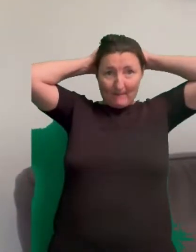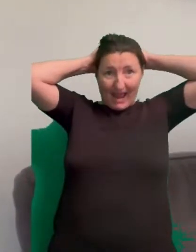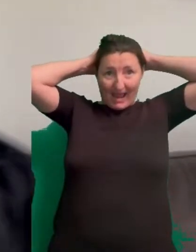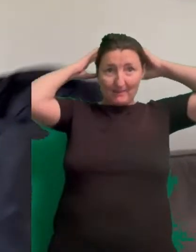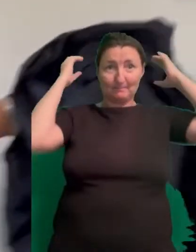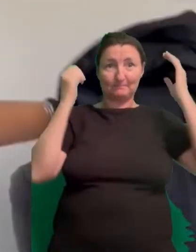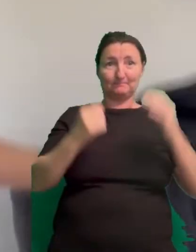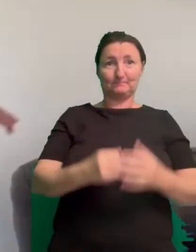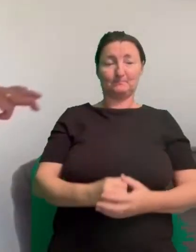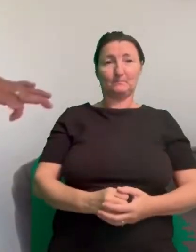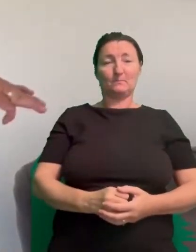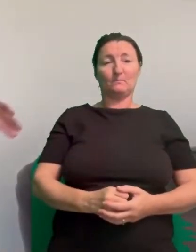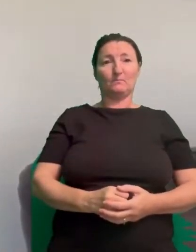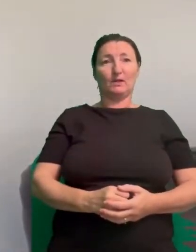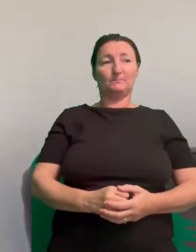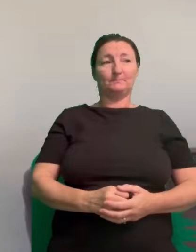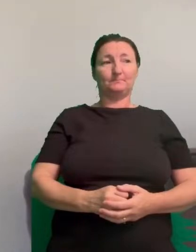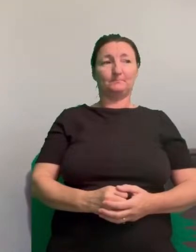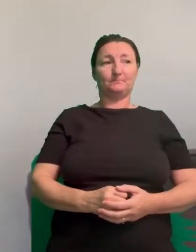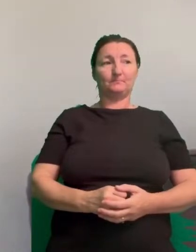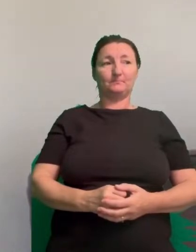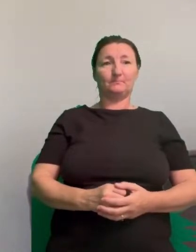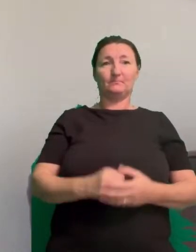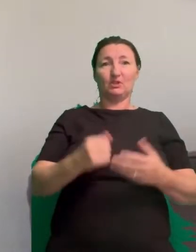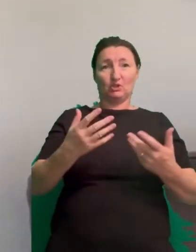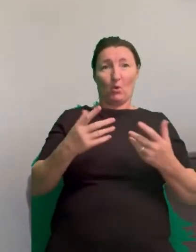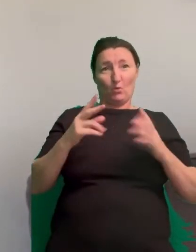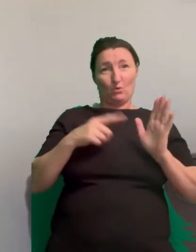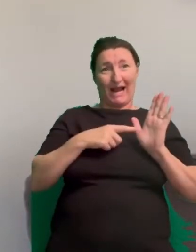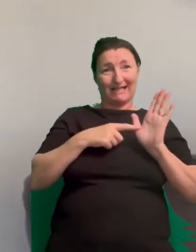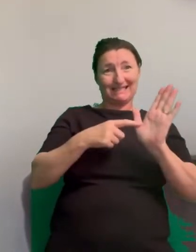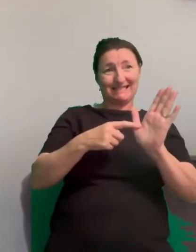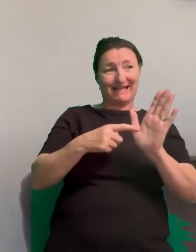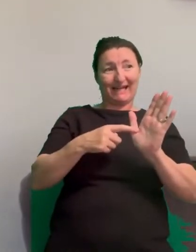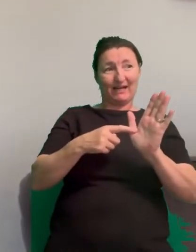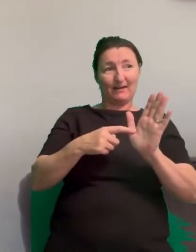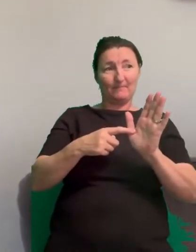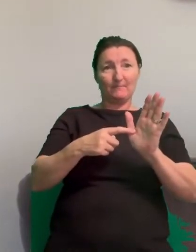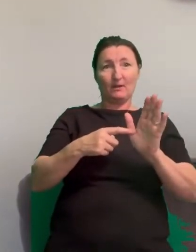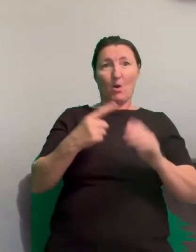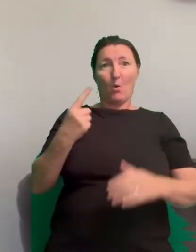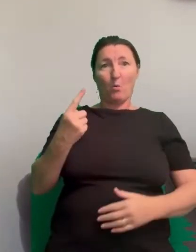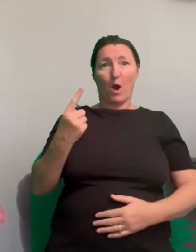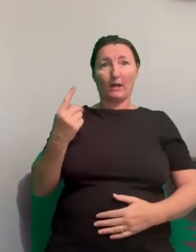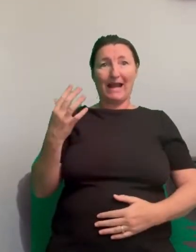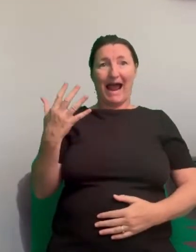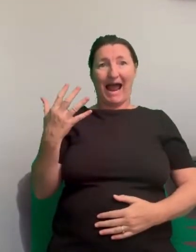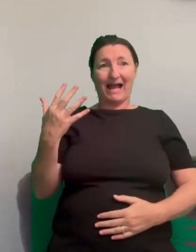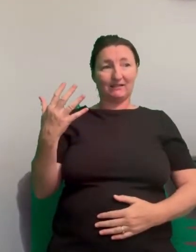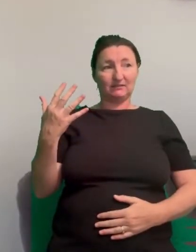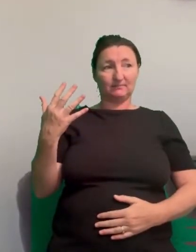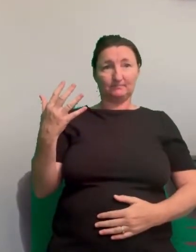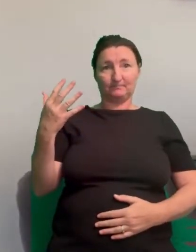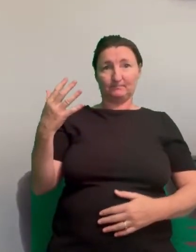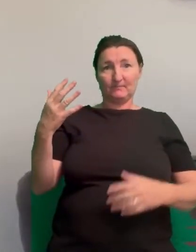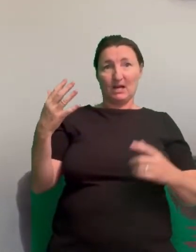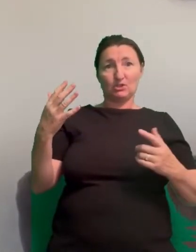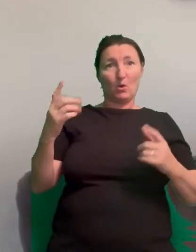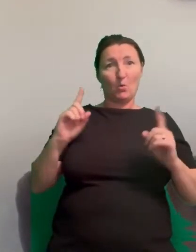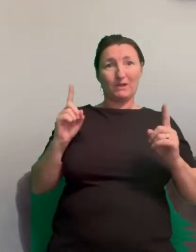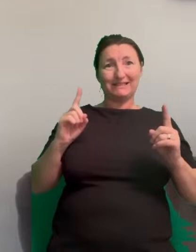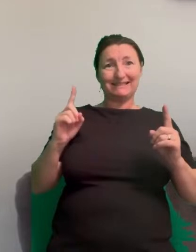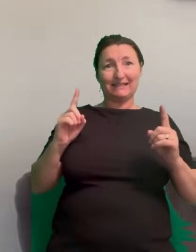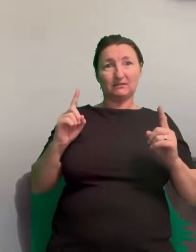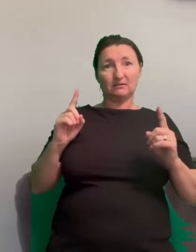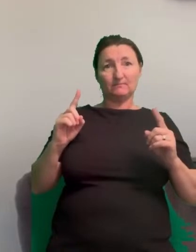your hair up. So here is my one-handed hair bubble. So it's